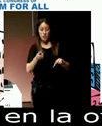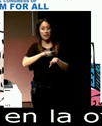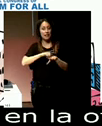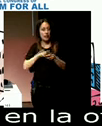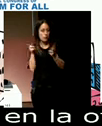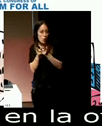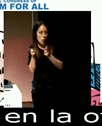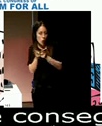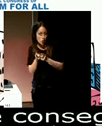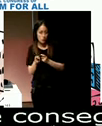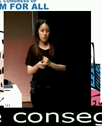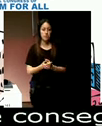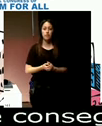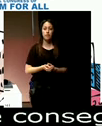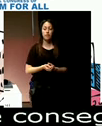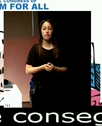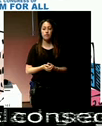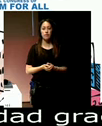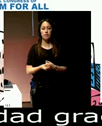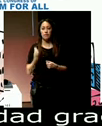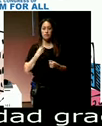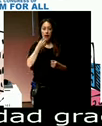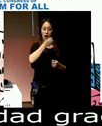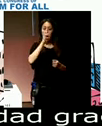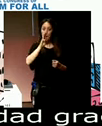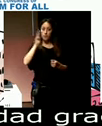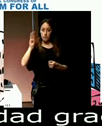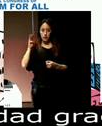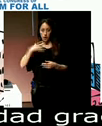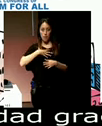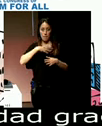can, it makes time shorter.